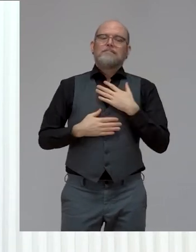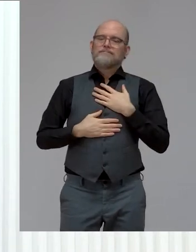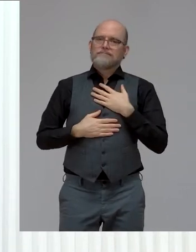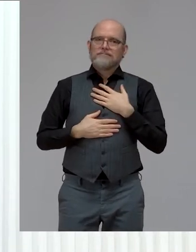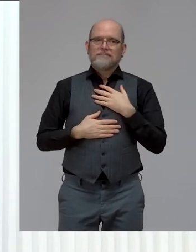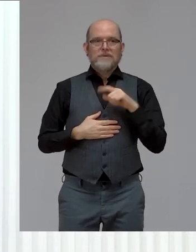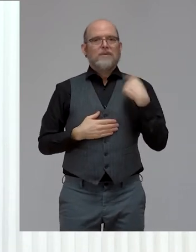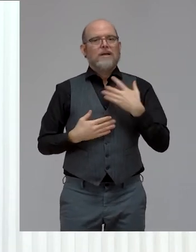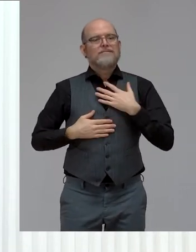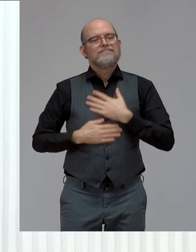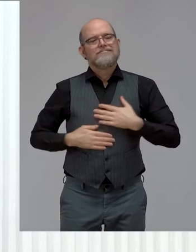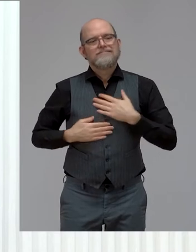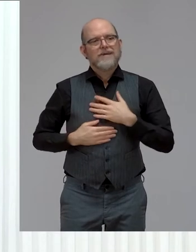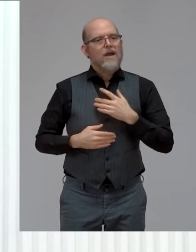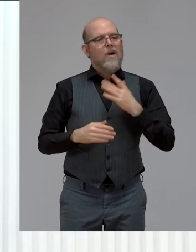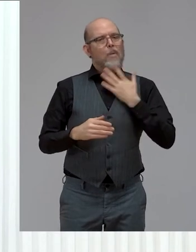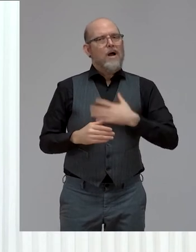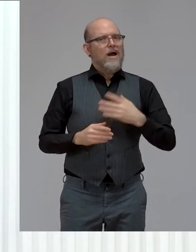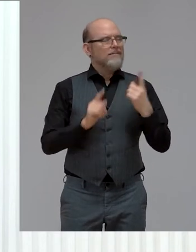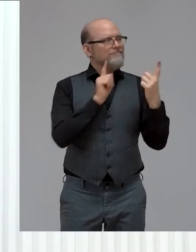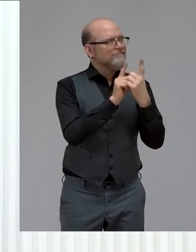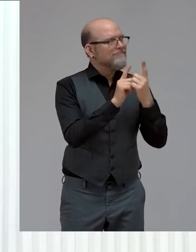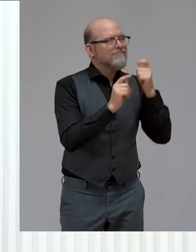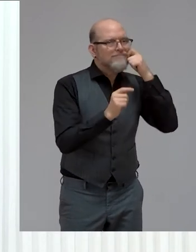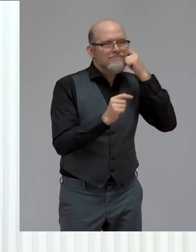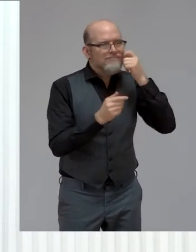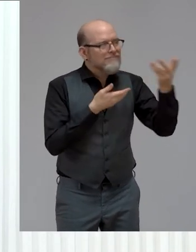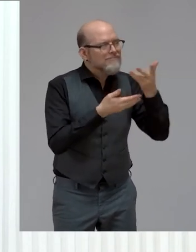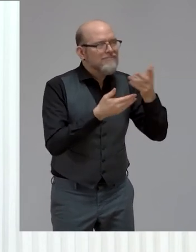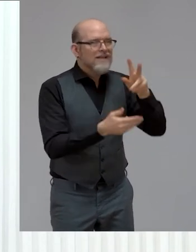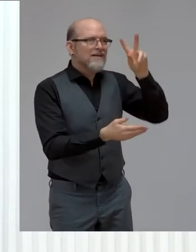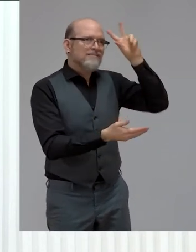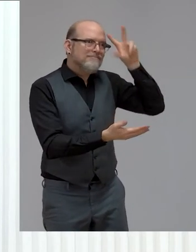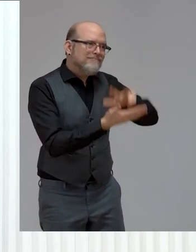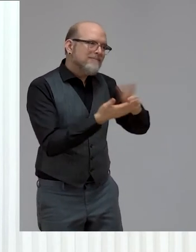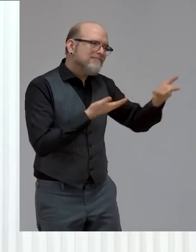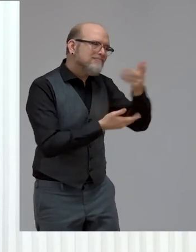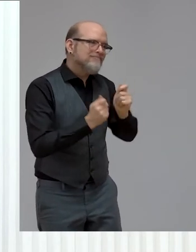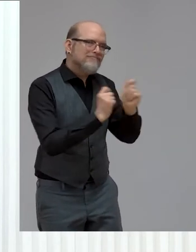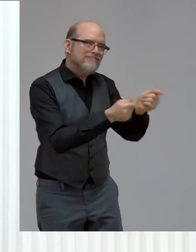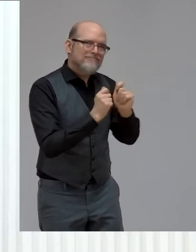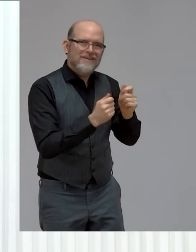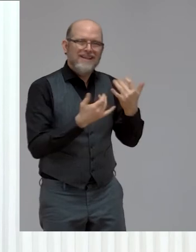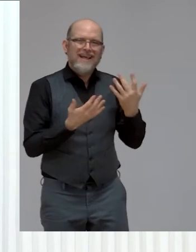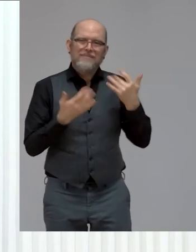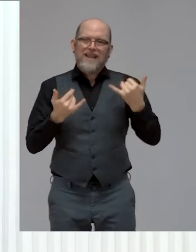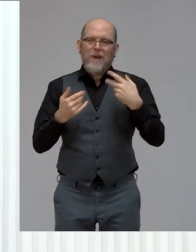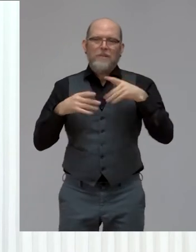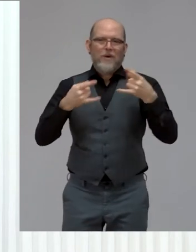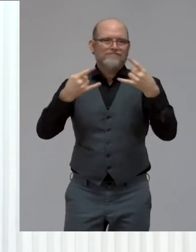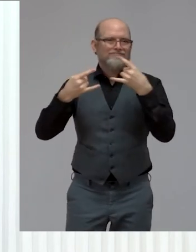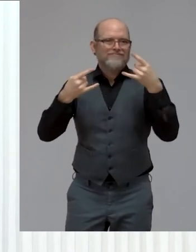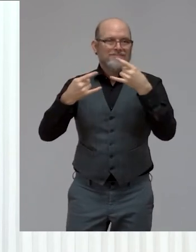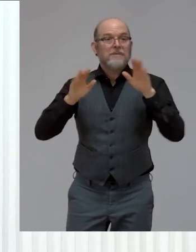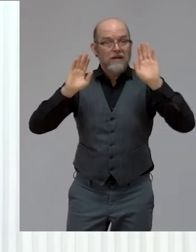in person, we all recognize that this is just not possible. But you are with us